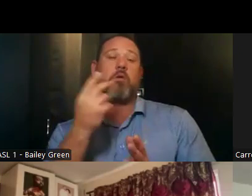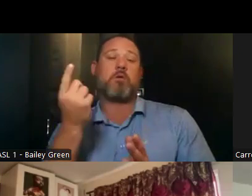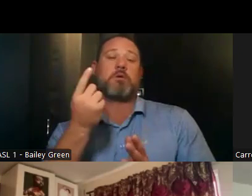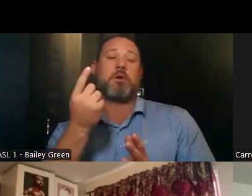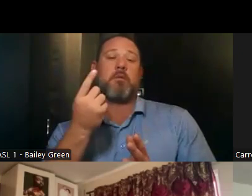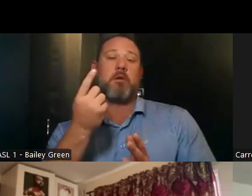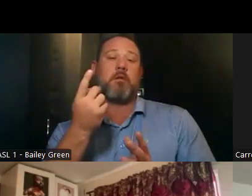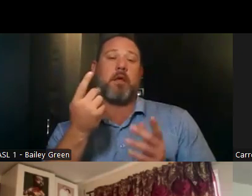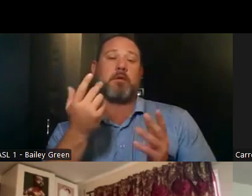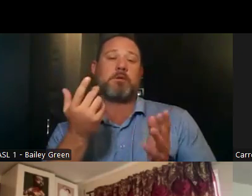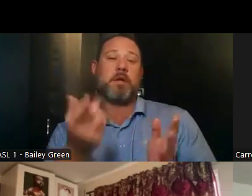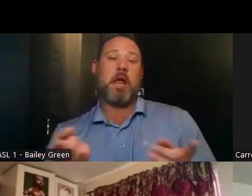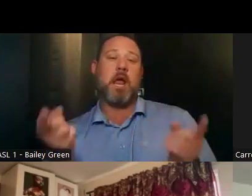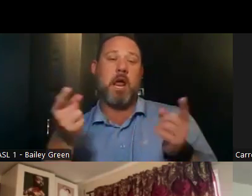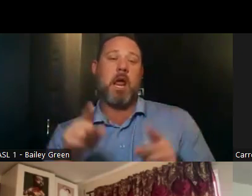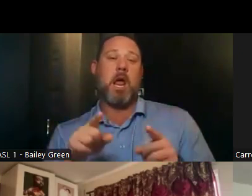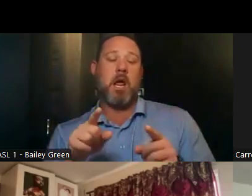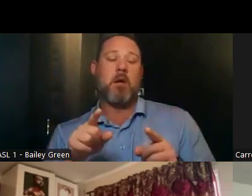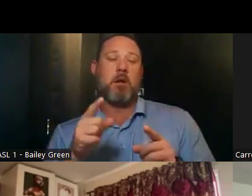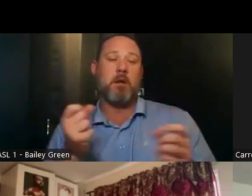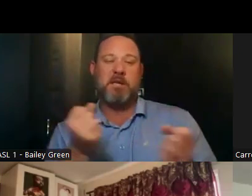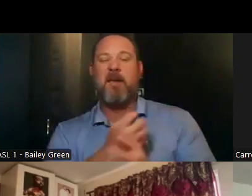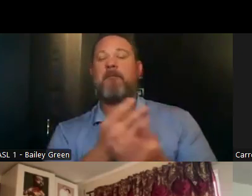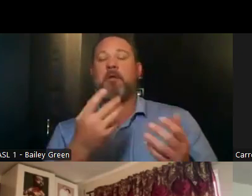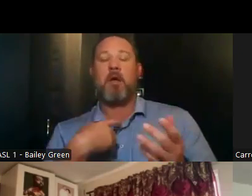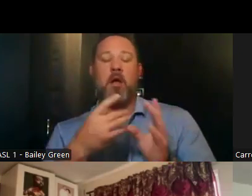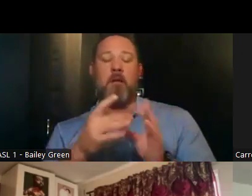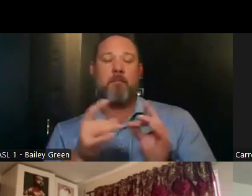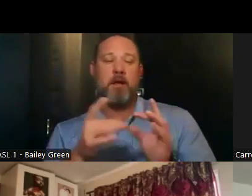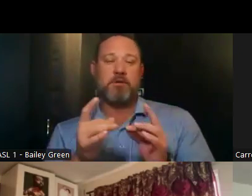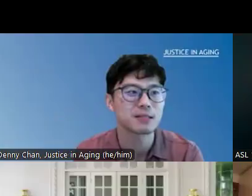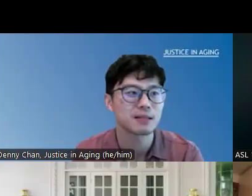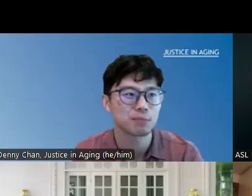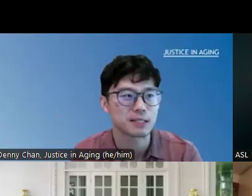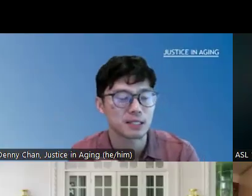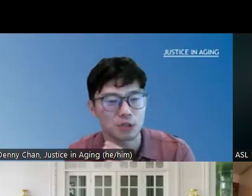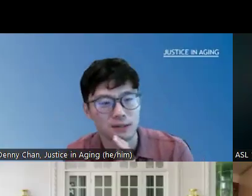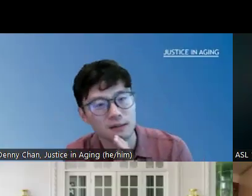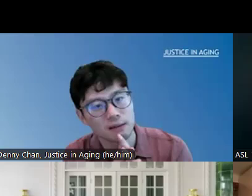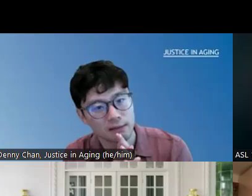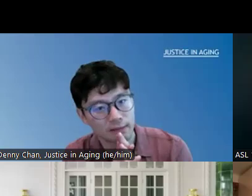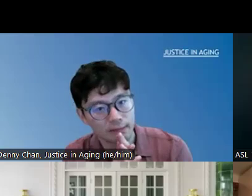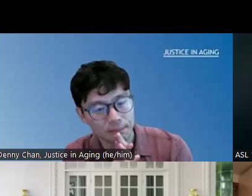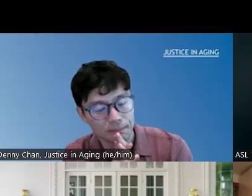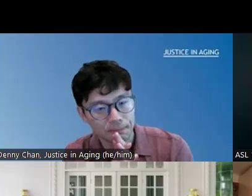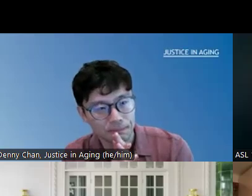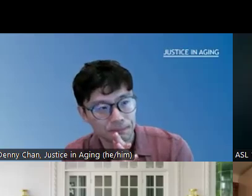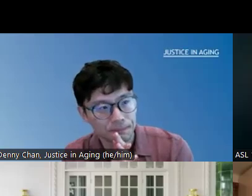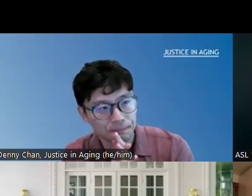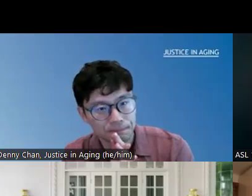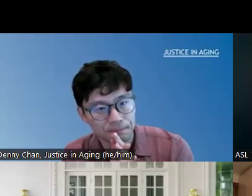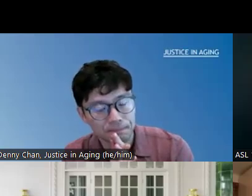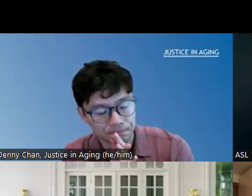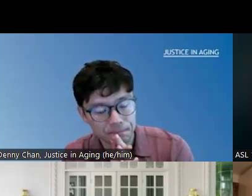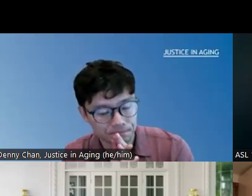else that's going on because of everything else that I mentioned in the first, 15 minutes of this presentation?